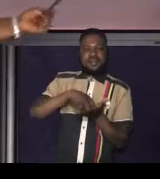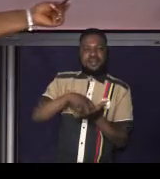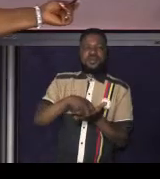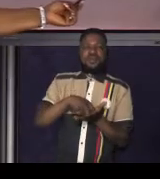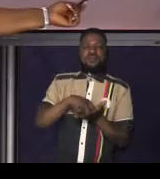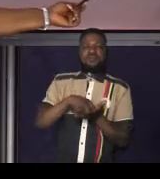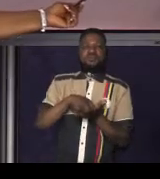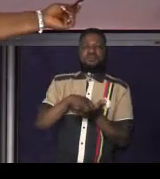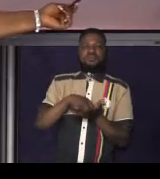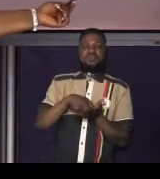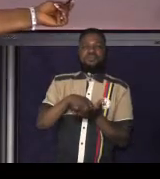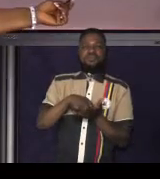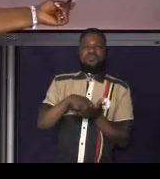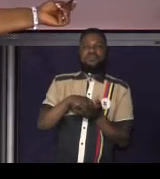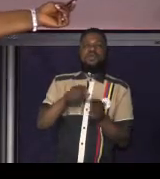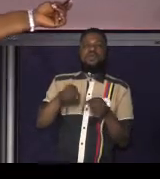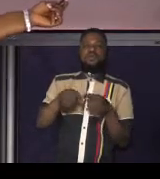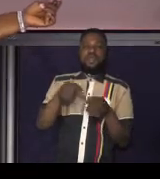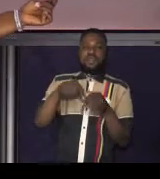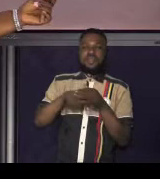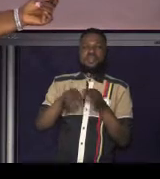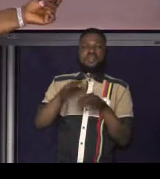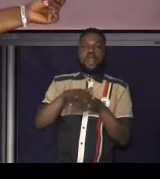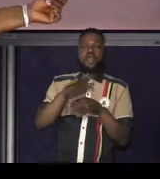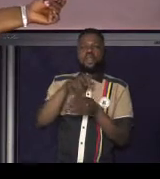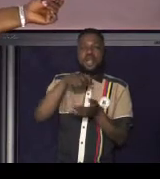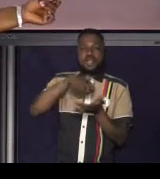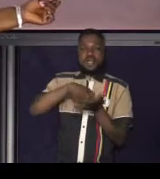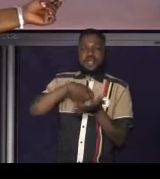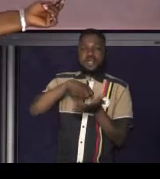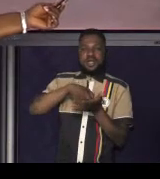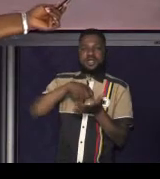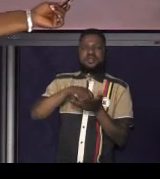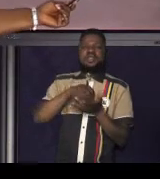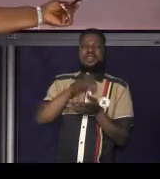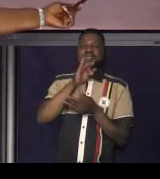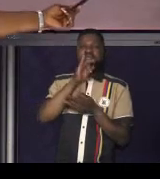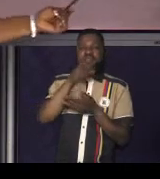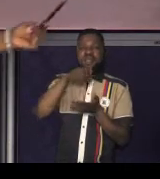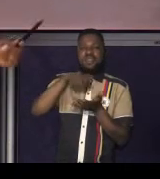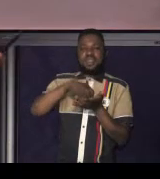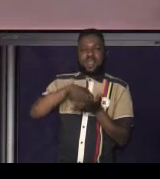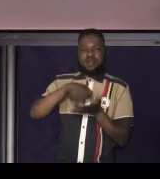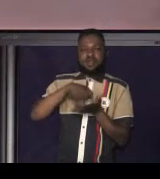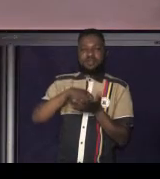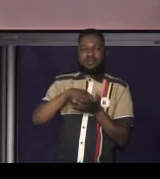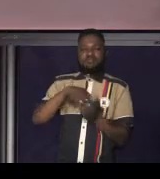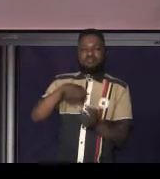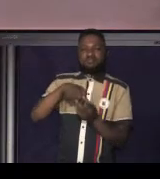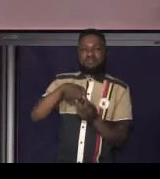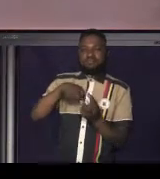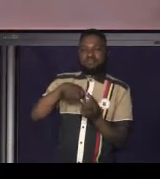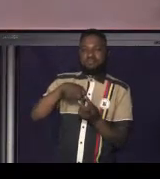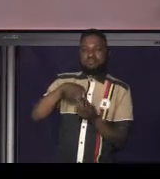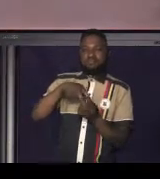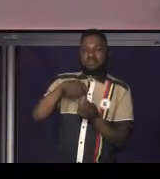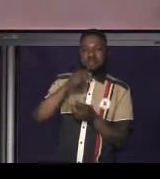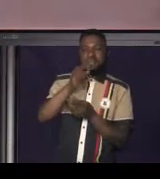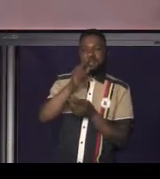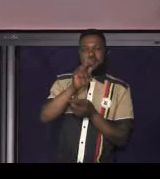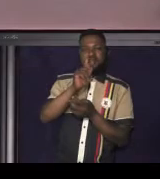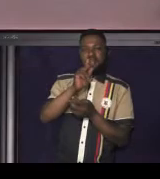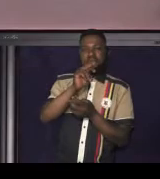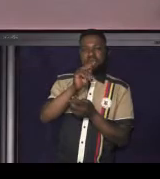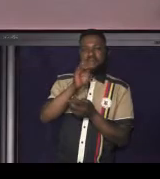kneeling down, kneel. Going down on your knee is kneel. So, in all